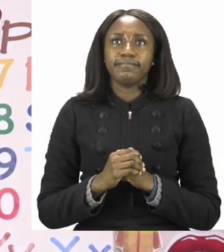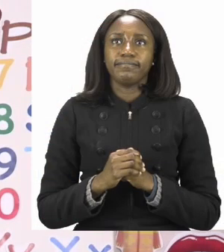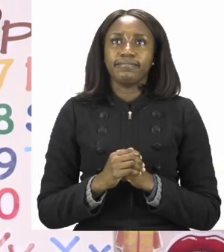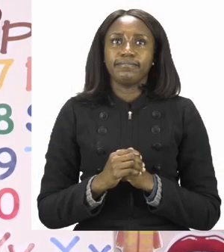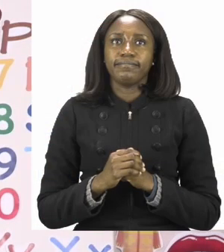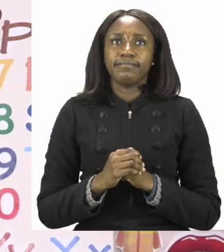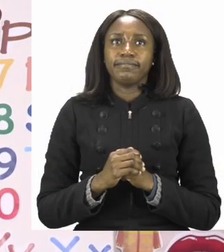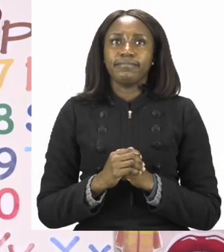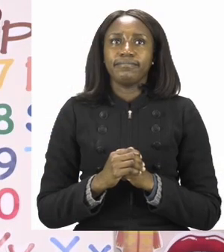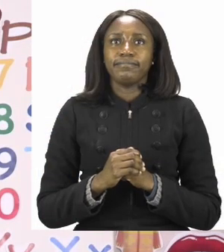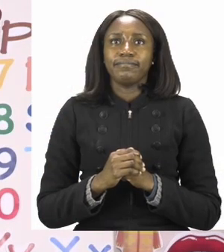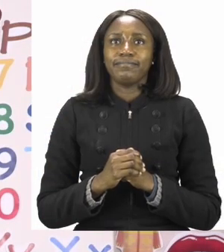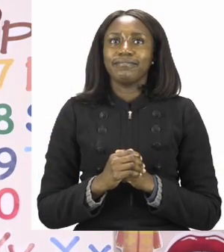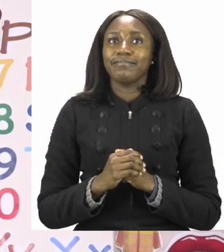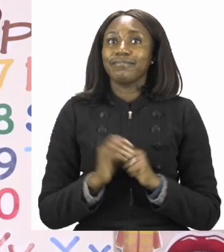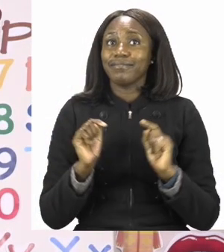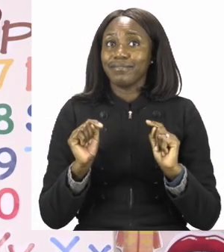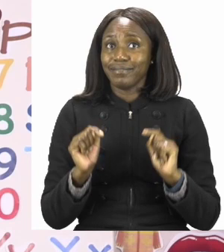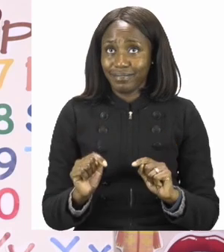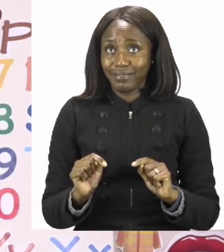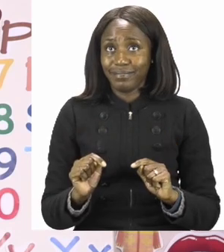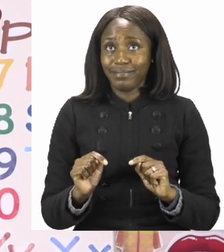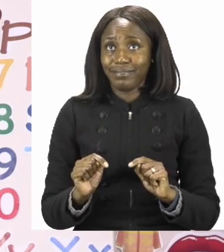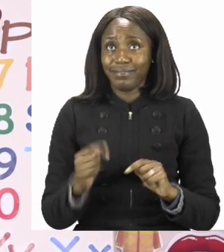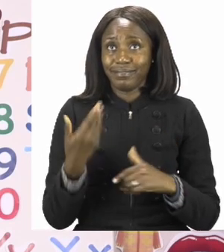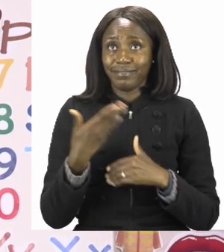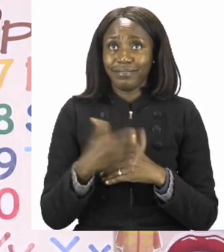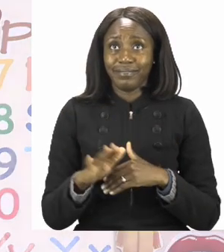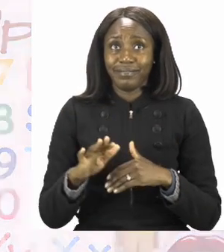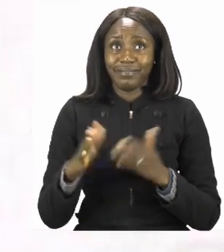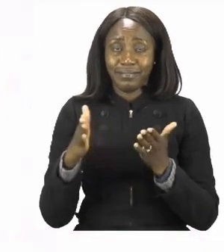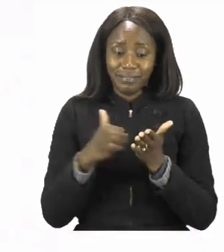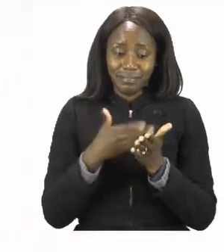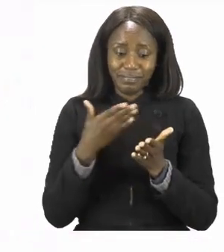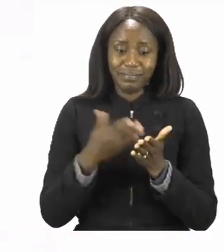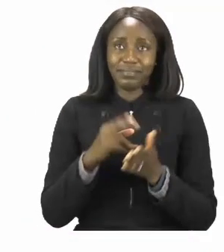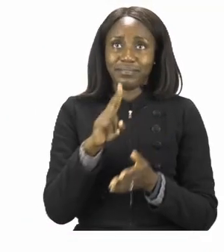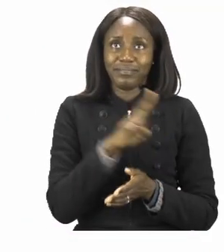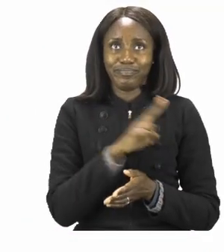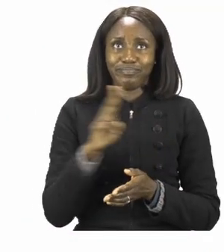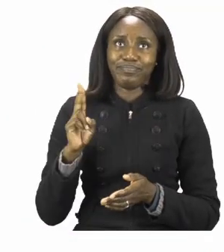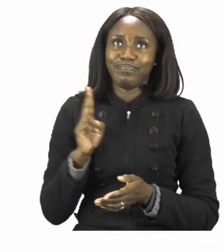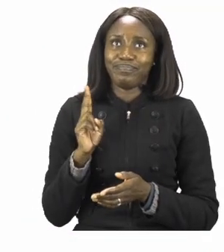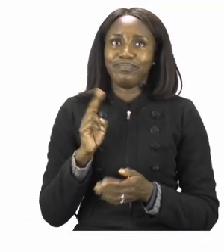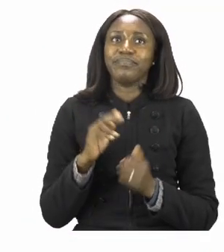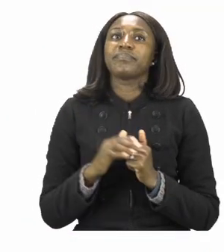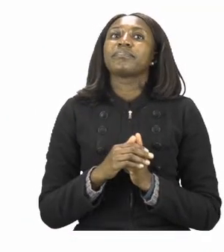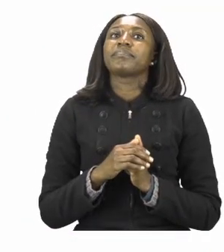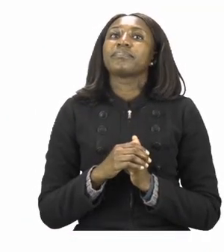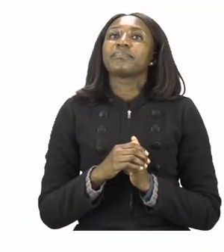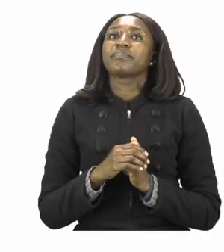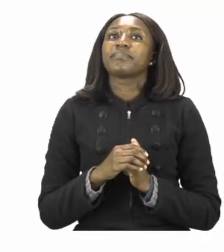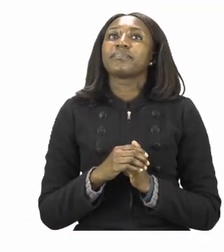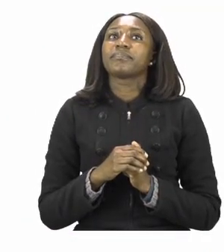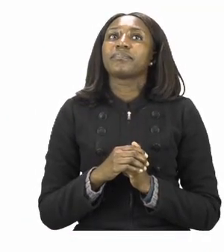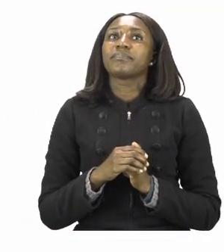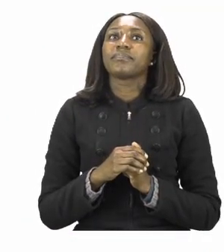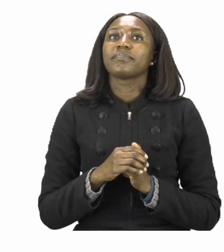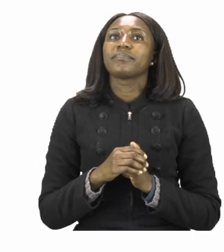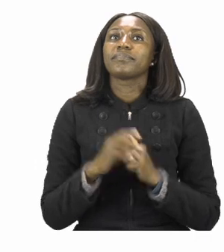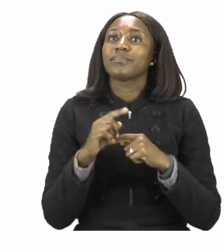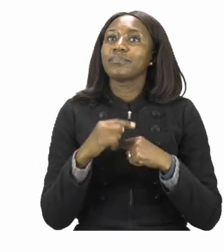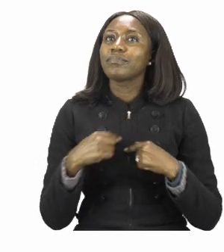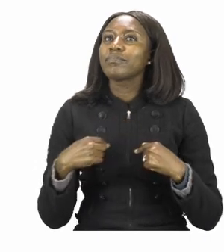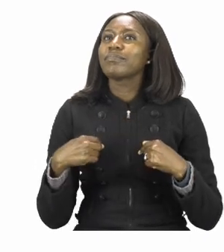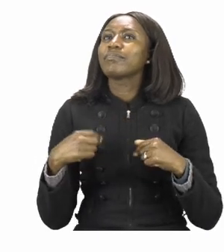For our lesson now, boys and girls, we are going to end on page 22. On page 22, we are going